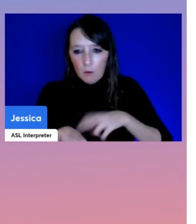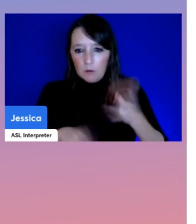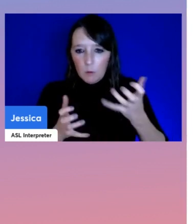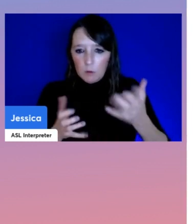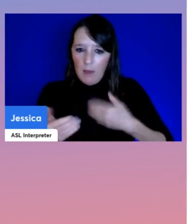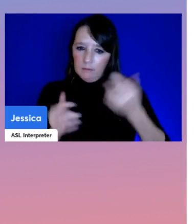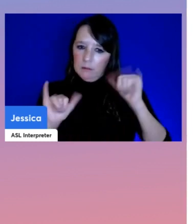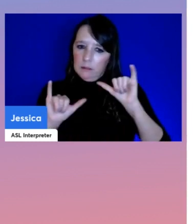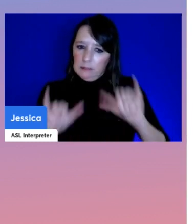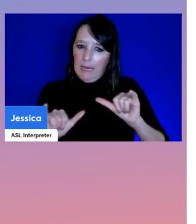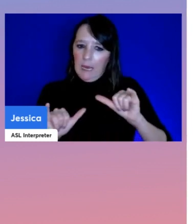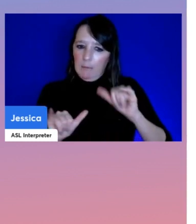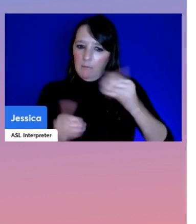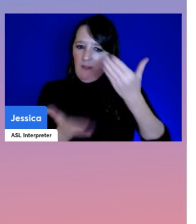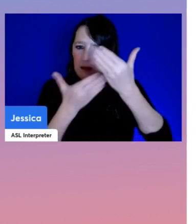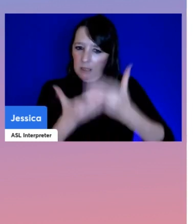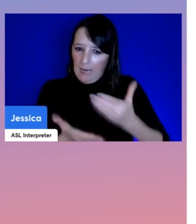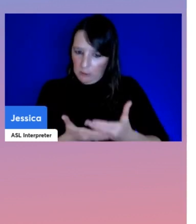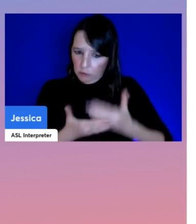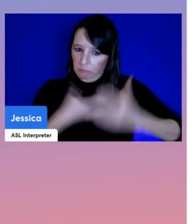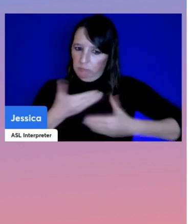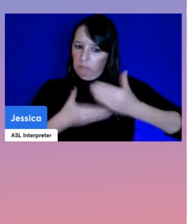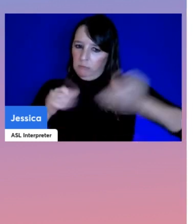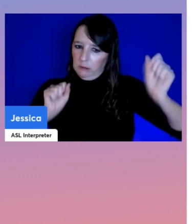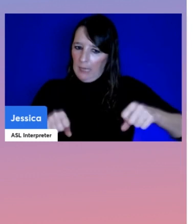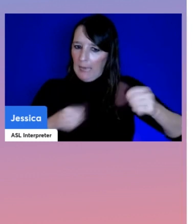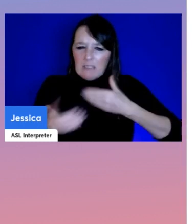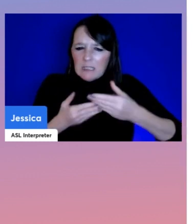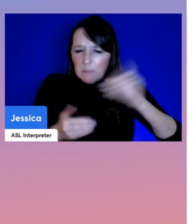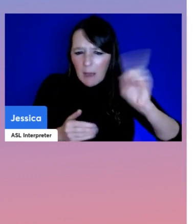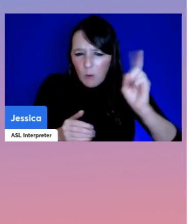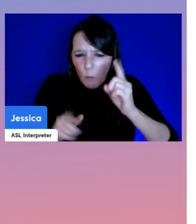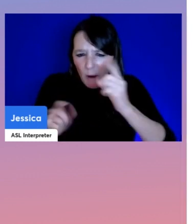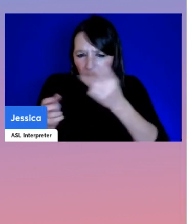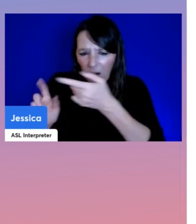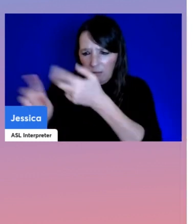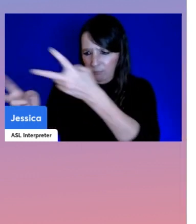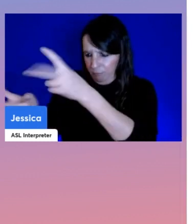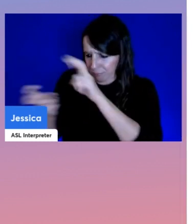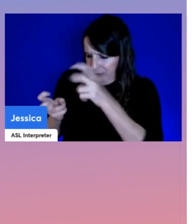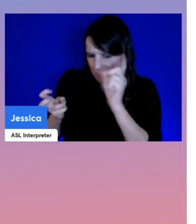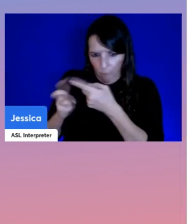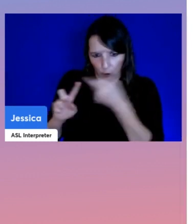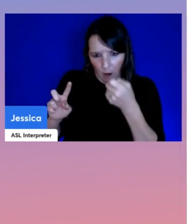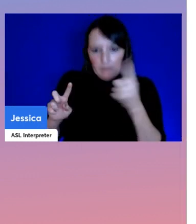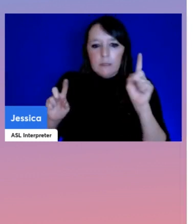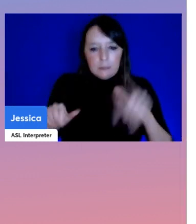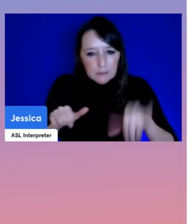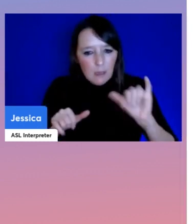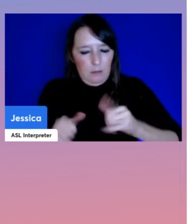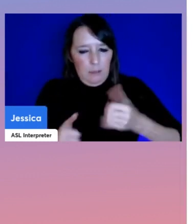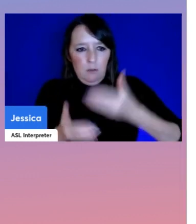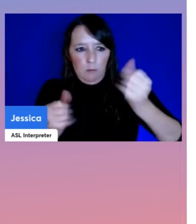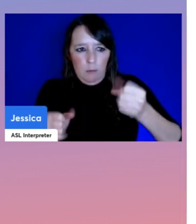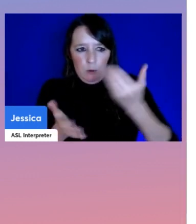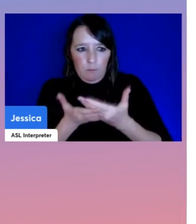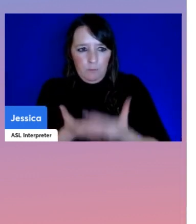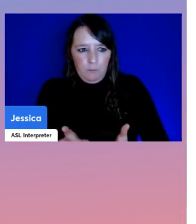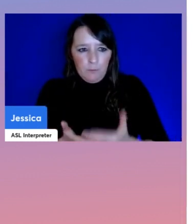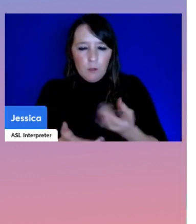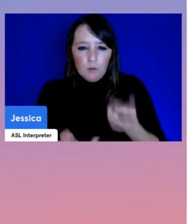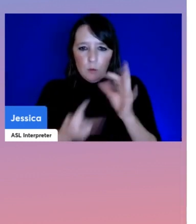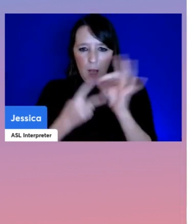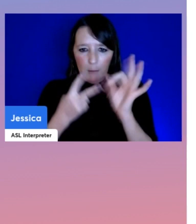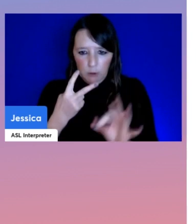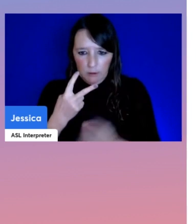validation logic going on no matter where the resources come from. So to do that, we have two options since we're using Terraform Cloud